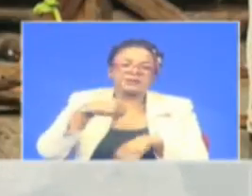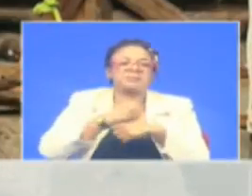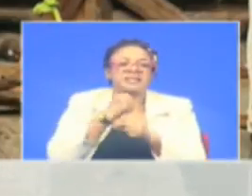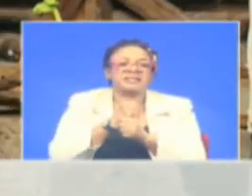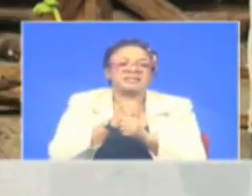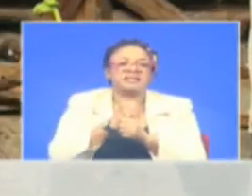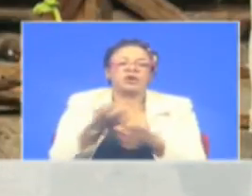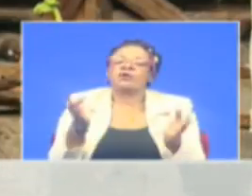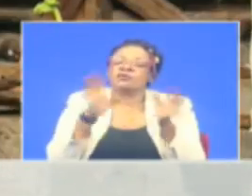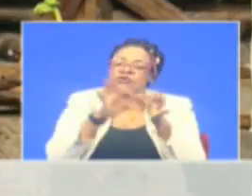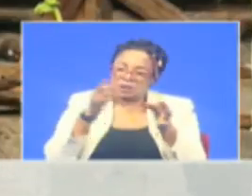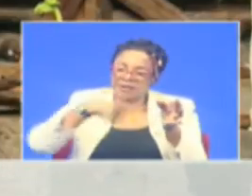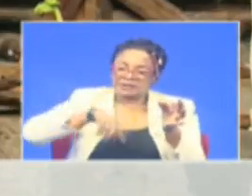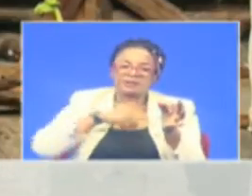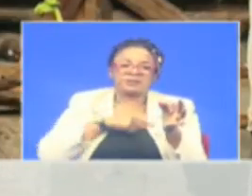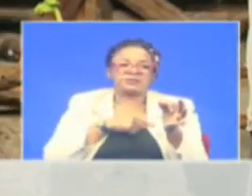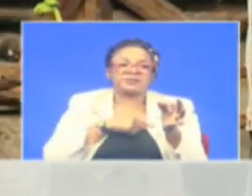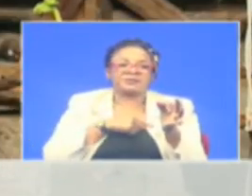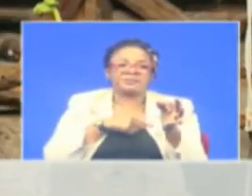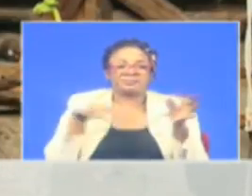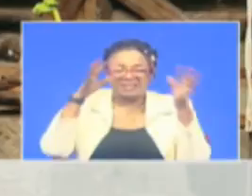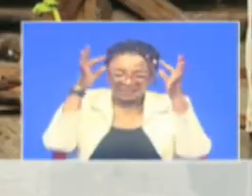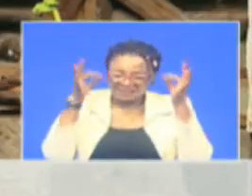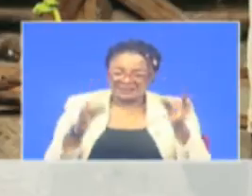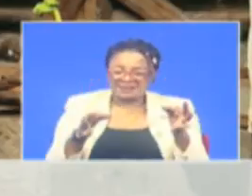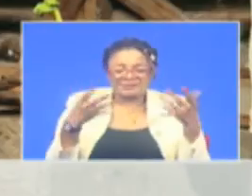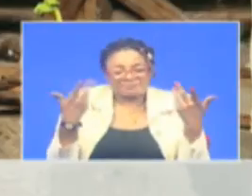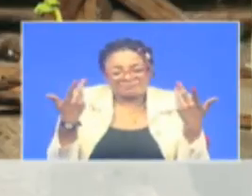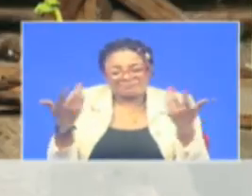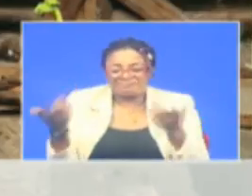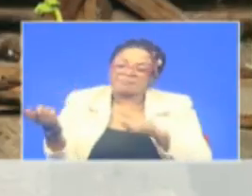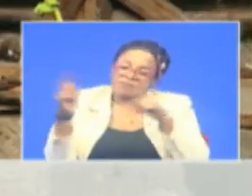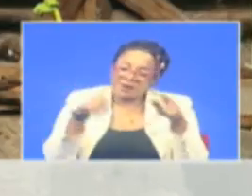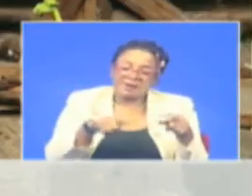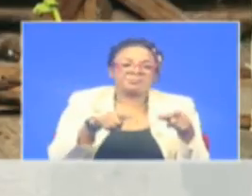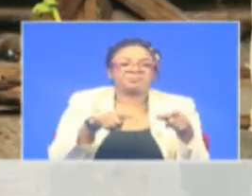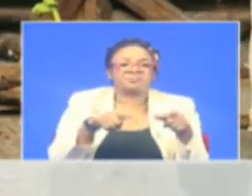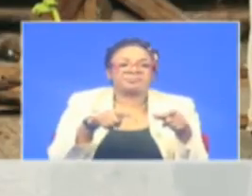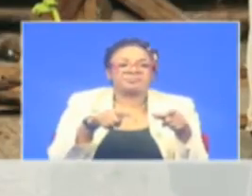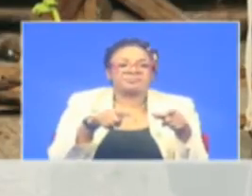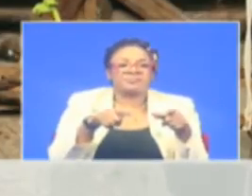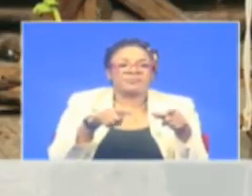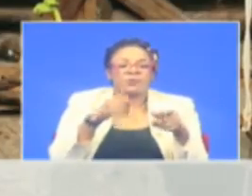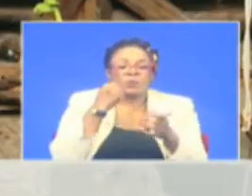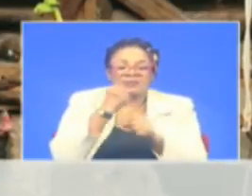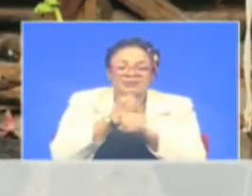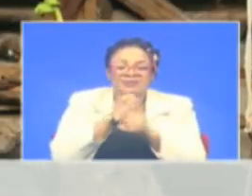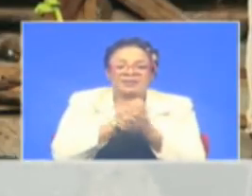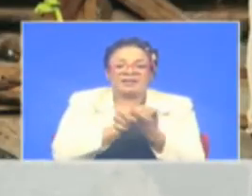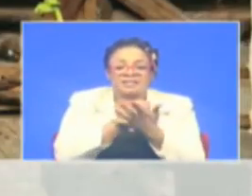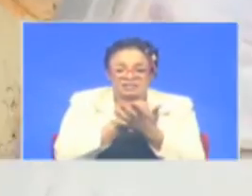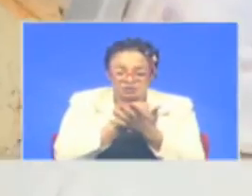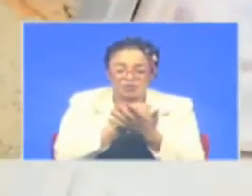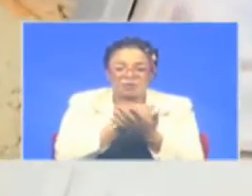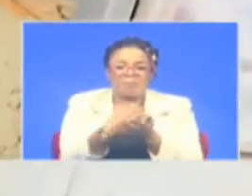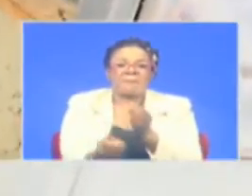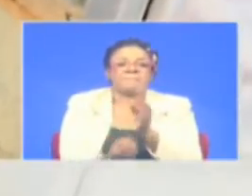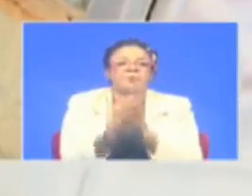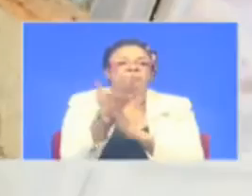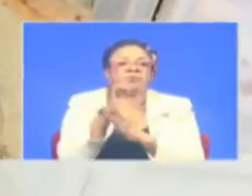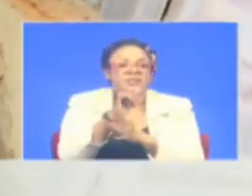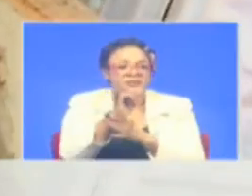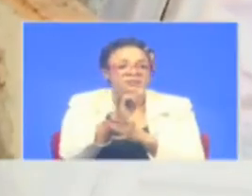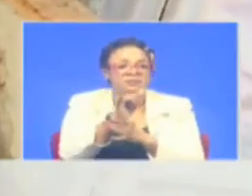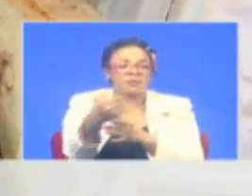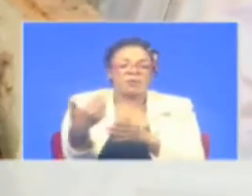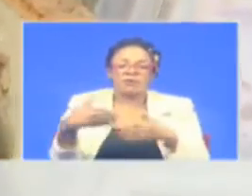join, nikaamua sasa acha nikam, nikakuja, tukafanya registration, nikaingia hiyo chama. The youth group is